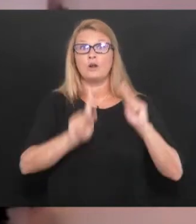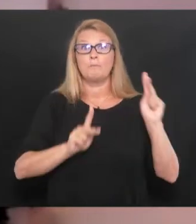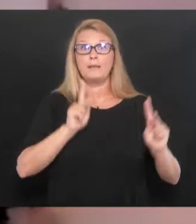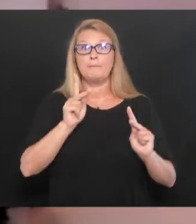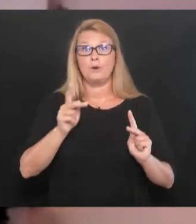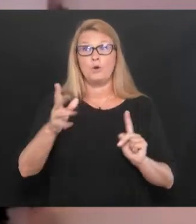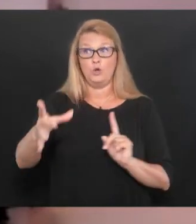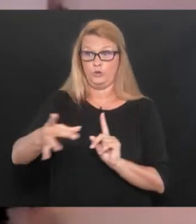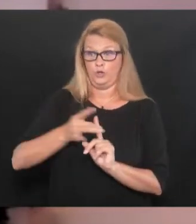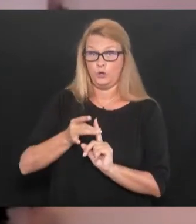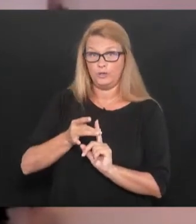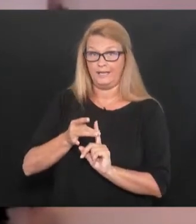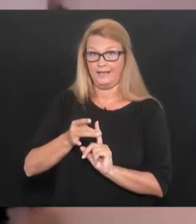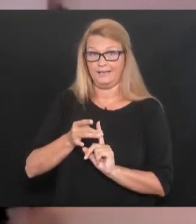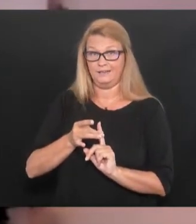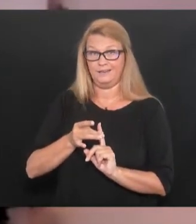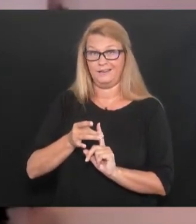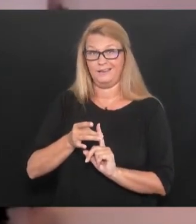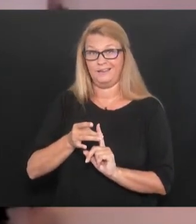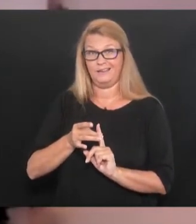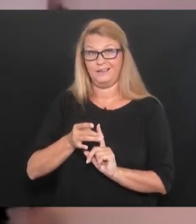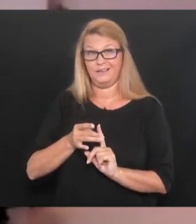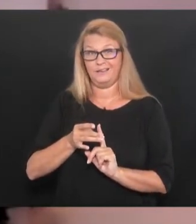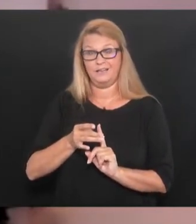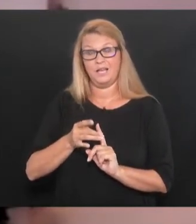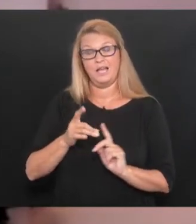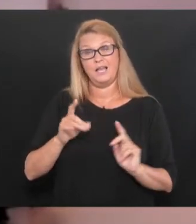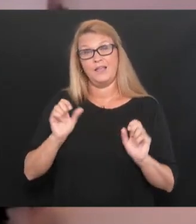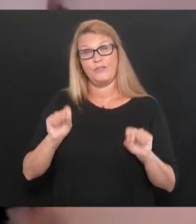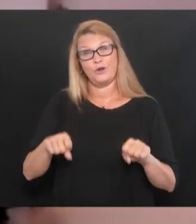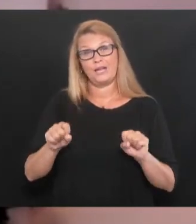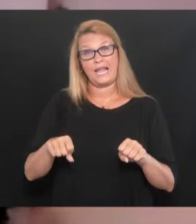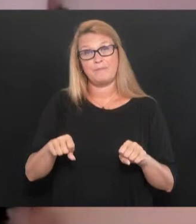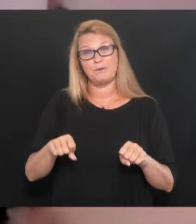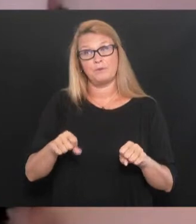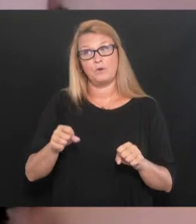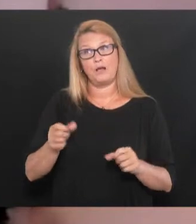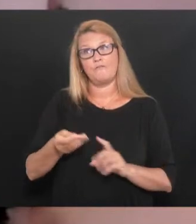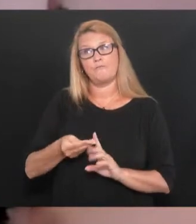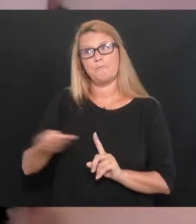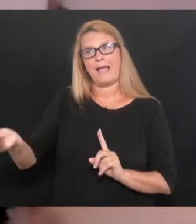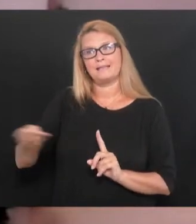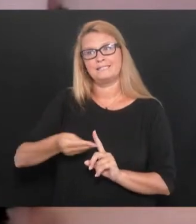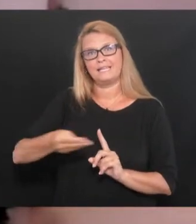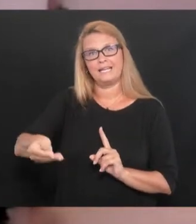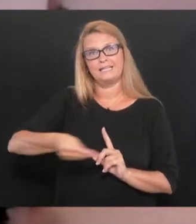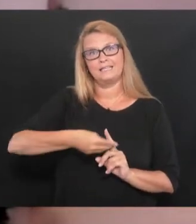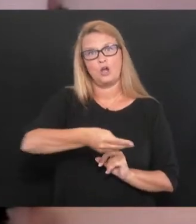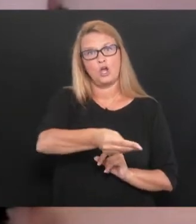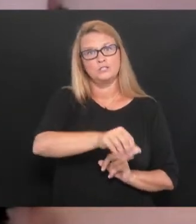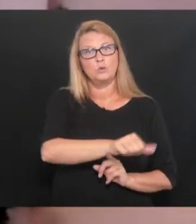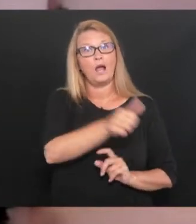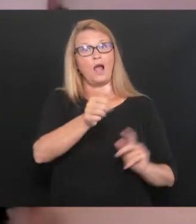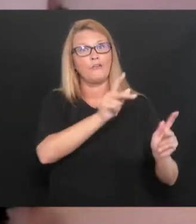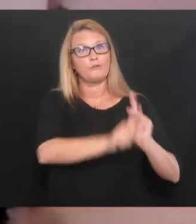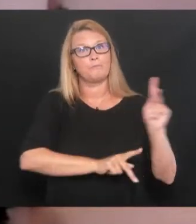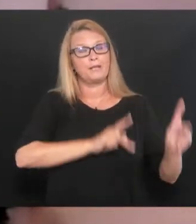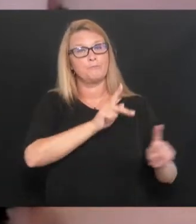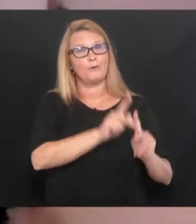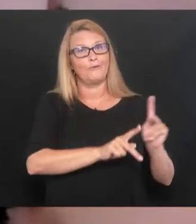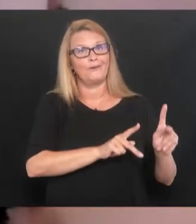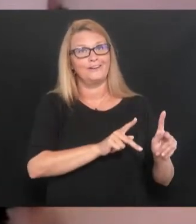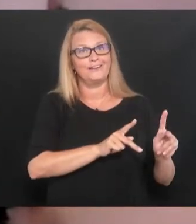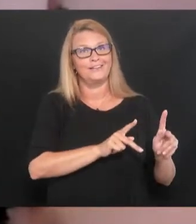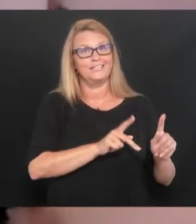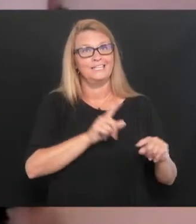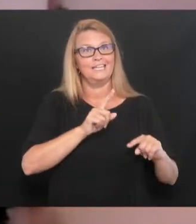through, however, they are capable of potentially passing that on to other people based on having the